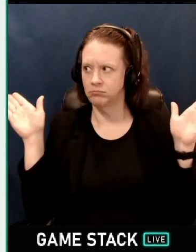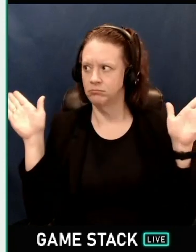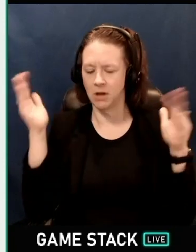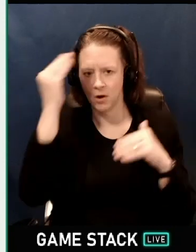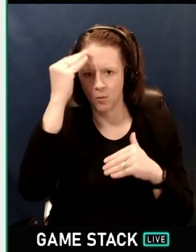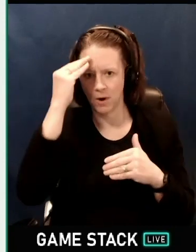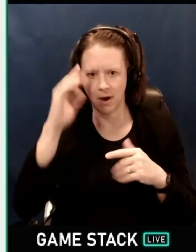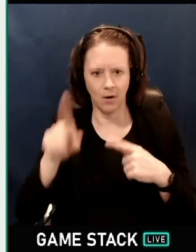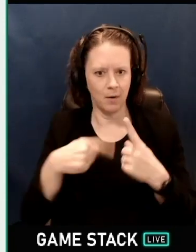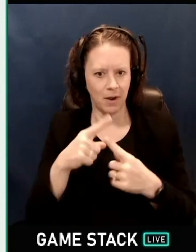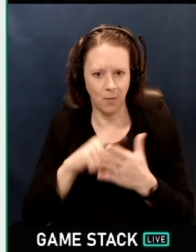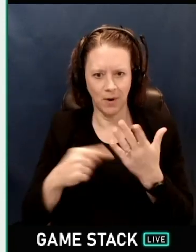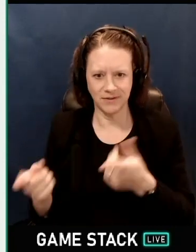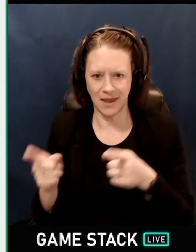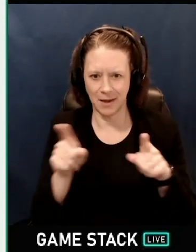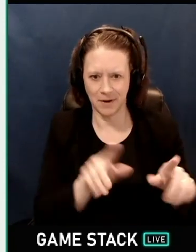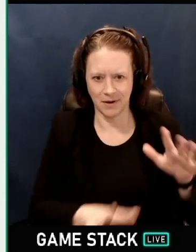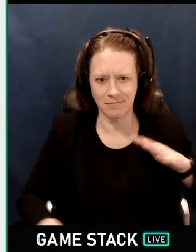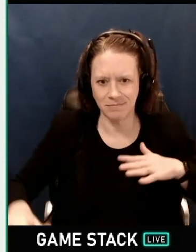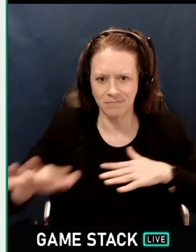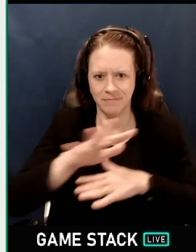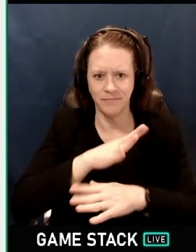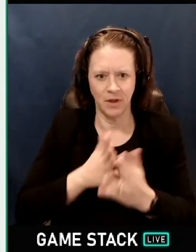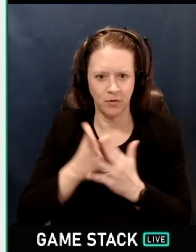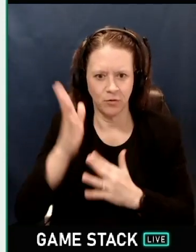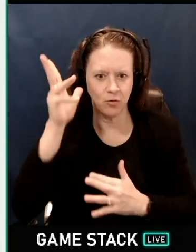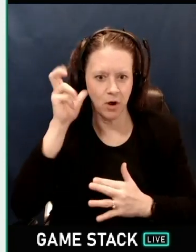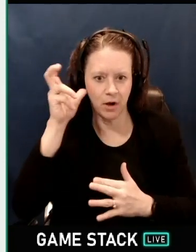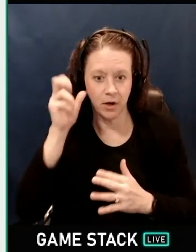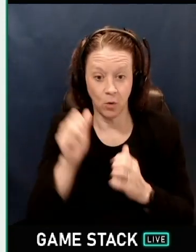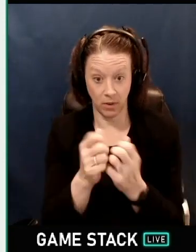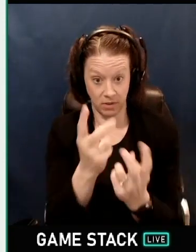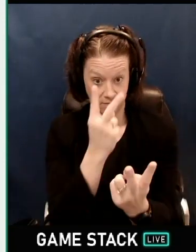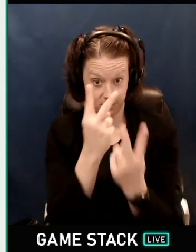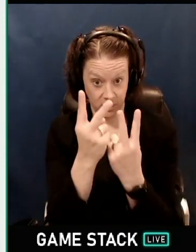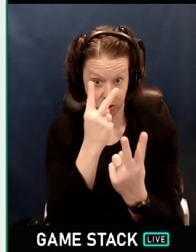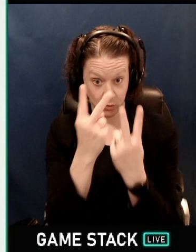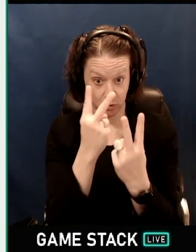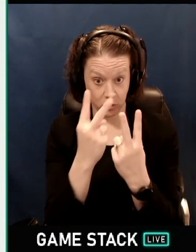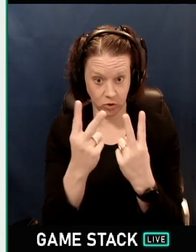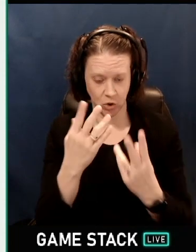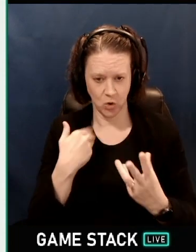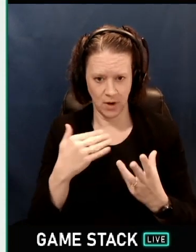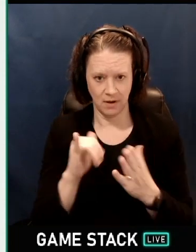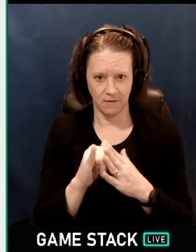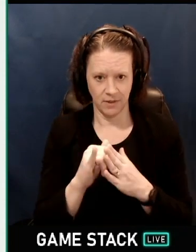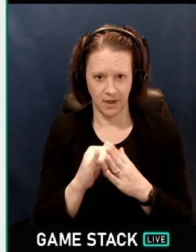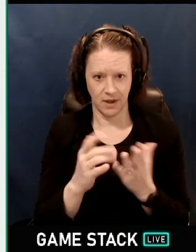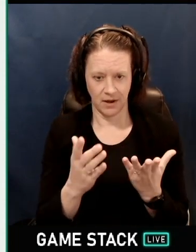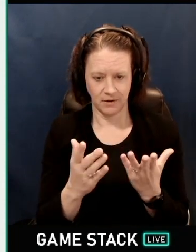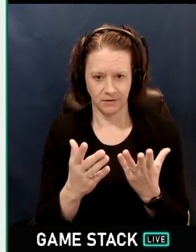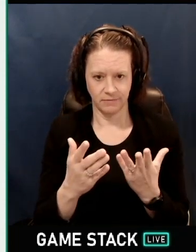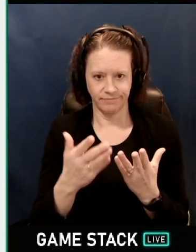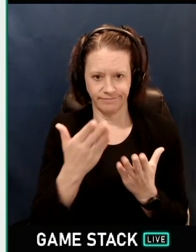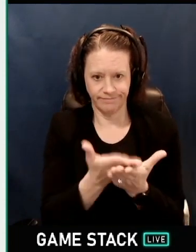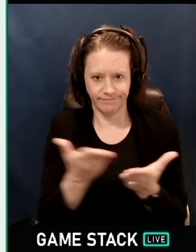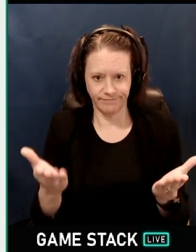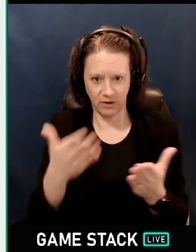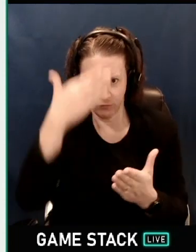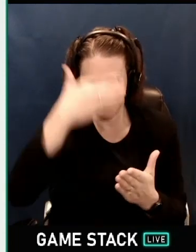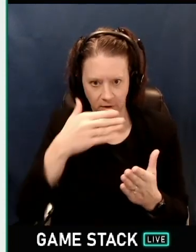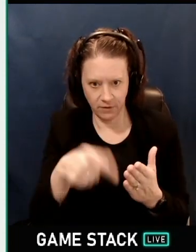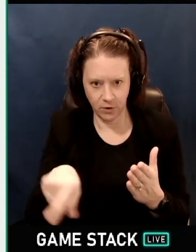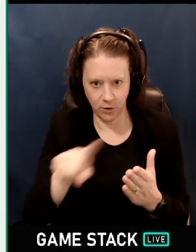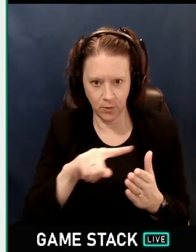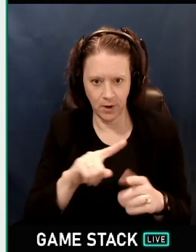you through the audio. You know, with visuals, you just have that frustum right in front of you. But with audio, we can